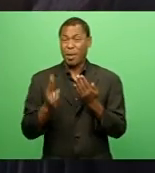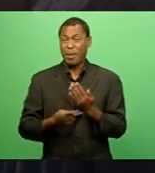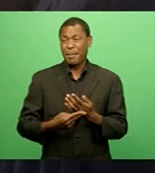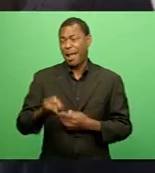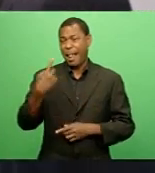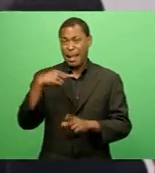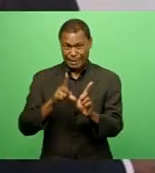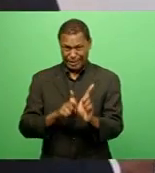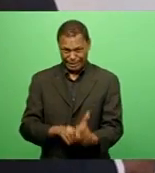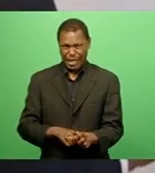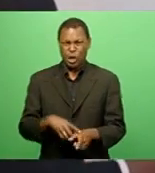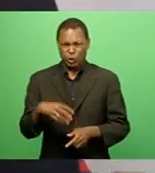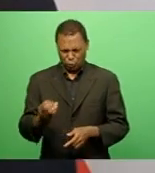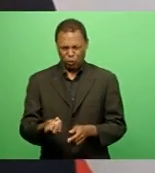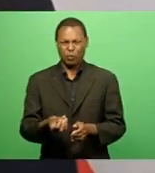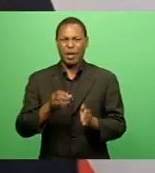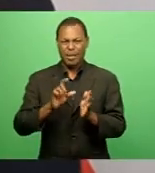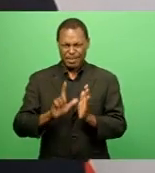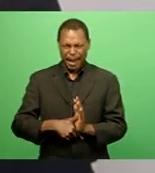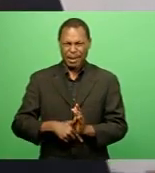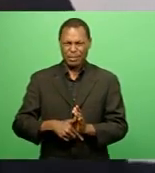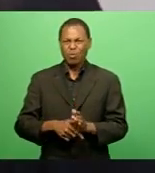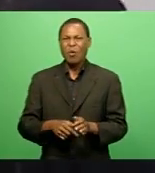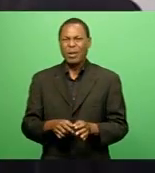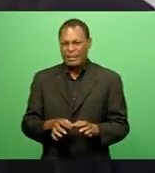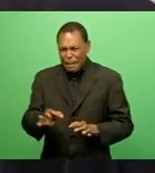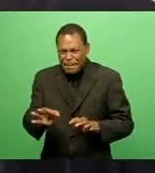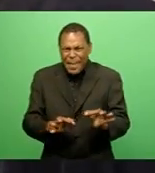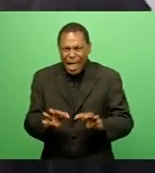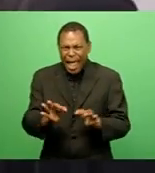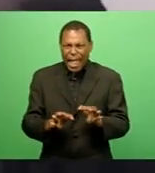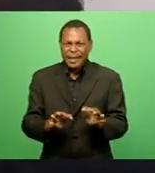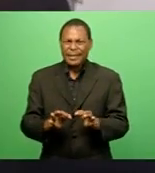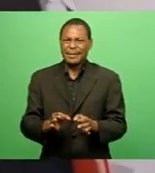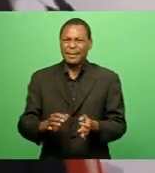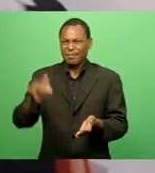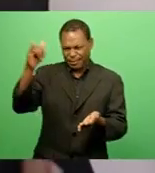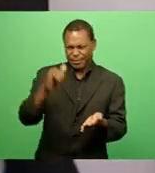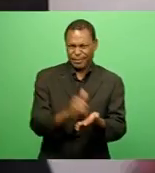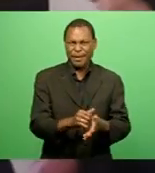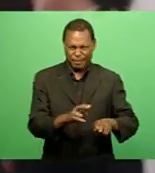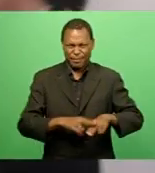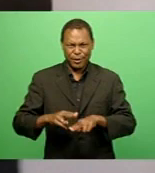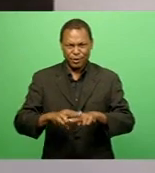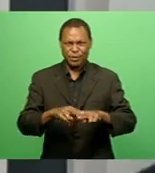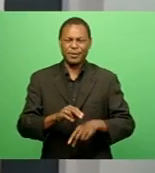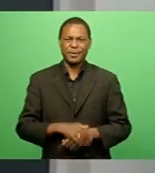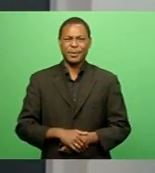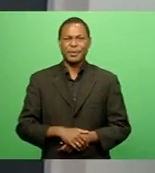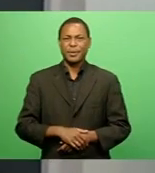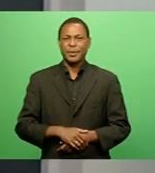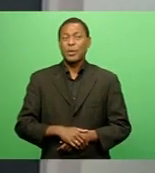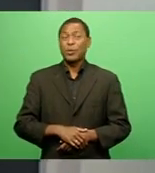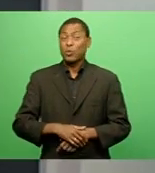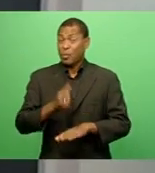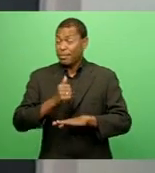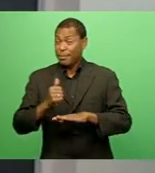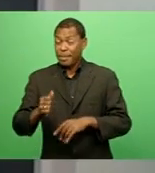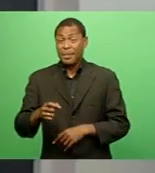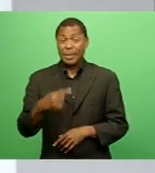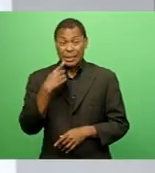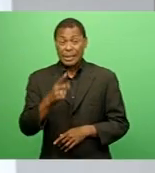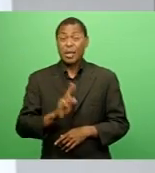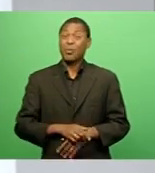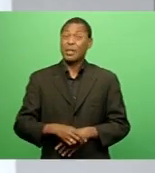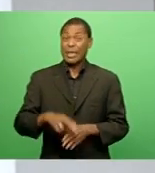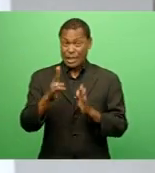time to make arrangements and get the witness to come to Fiji to give evidence. The state said that the witness based in New Zealand will